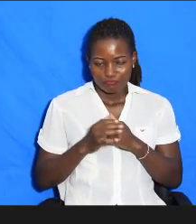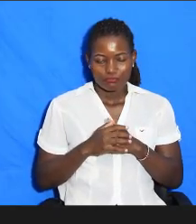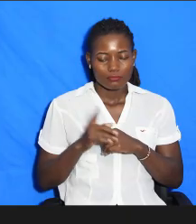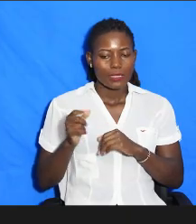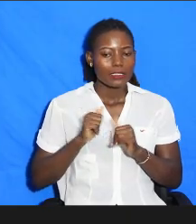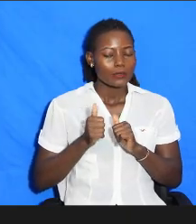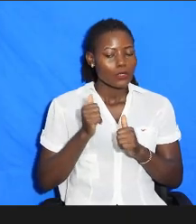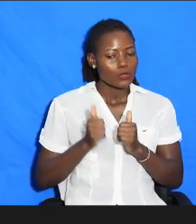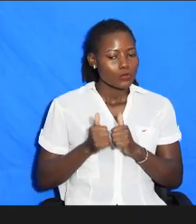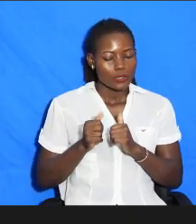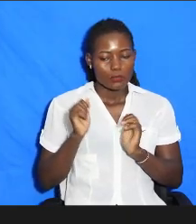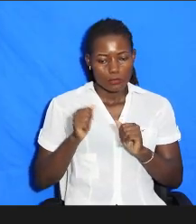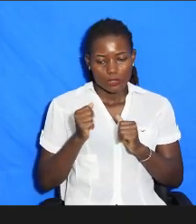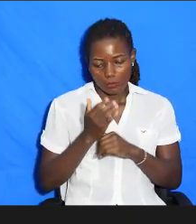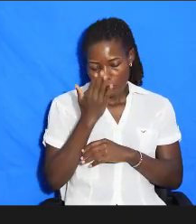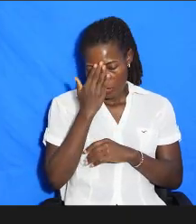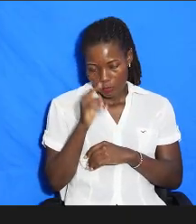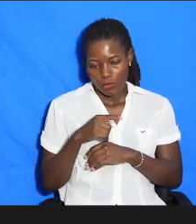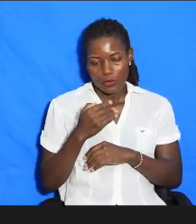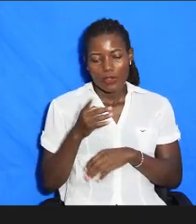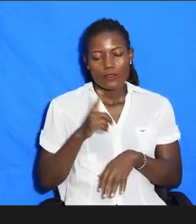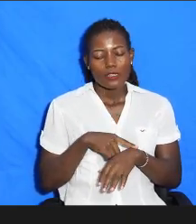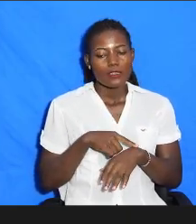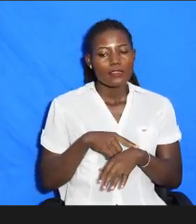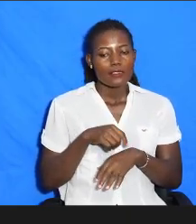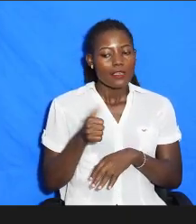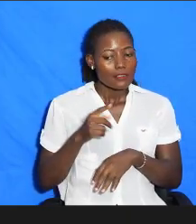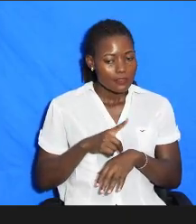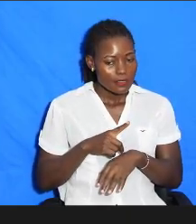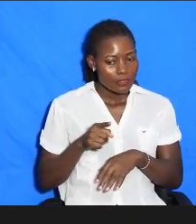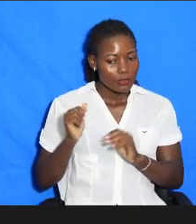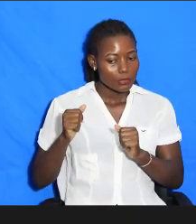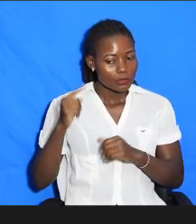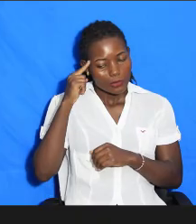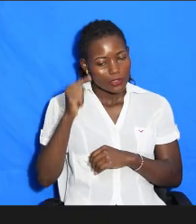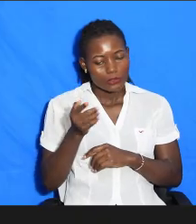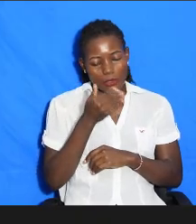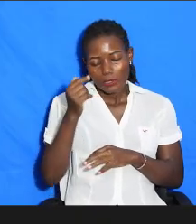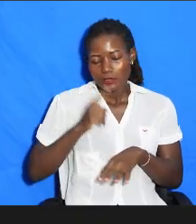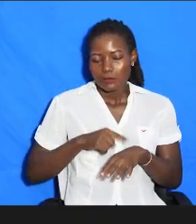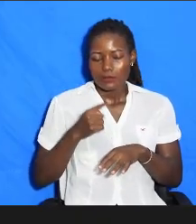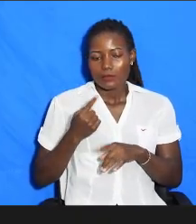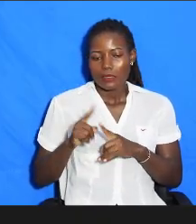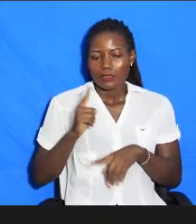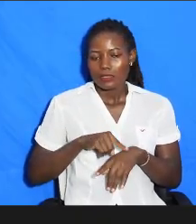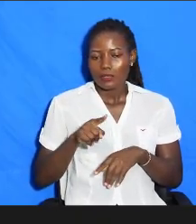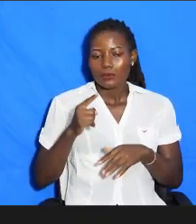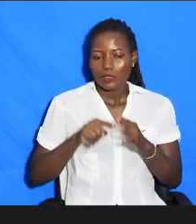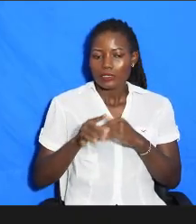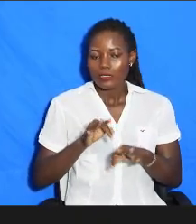you any day. Because you might think that you're the best of the best, but when you step in that field, there are people who are also the